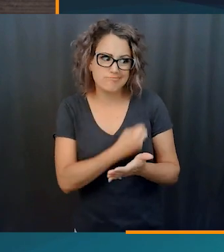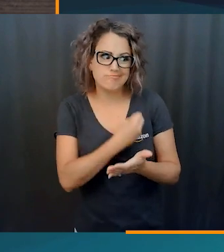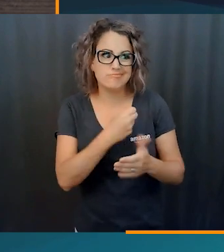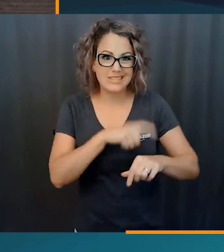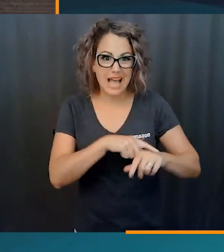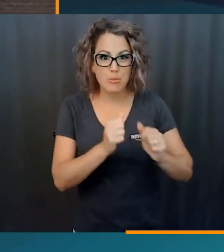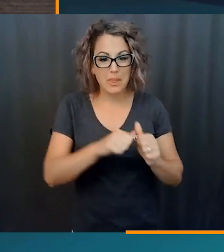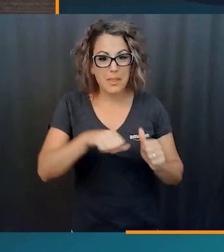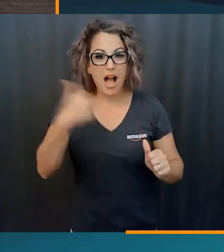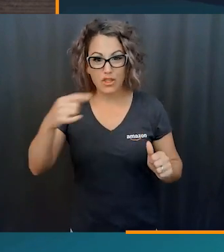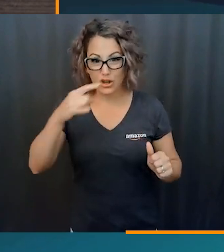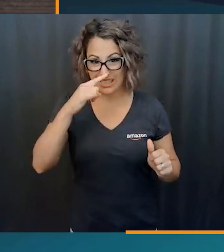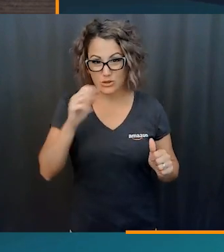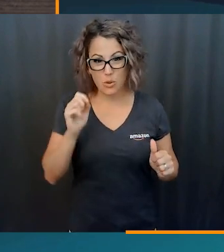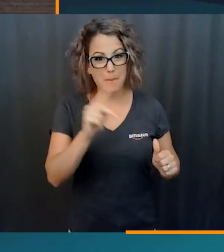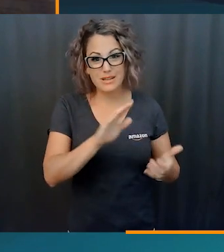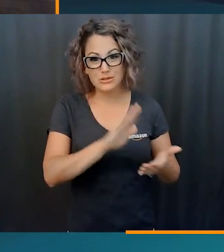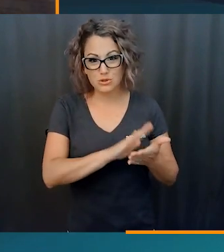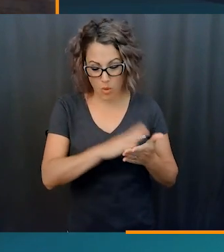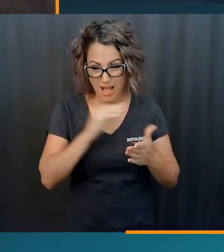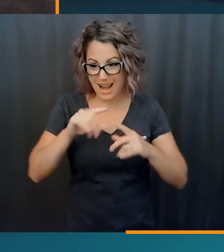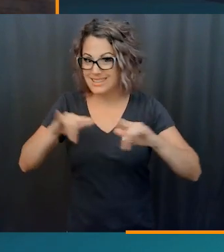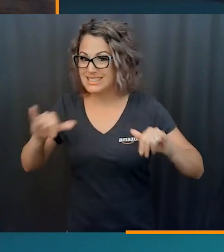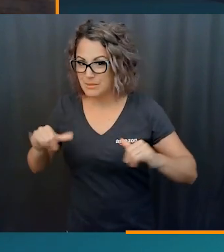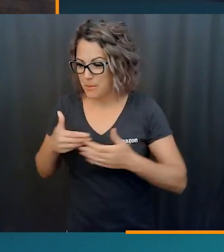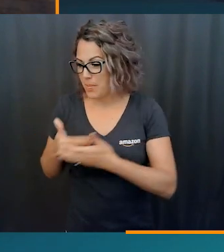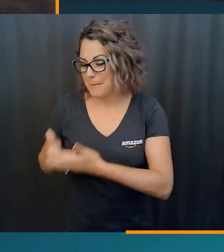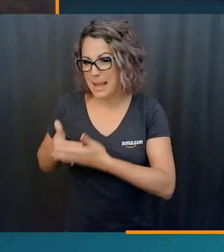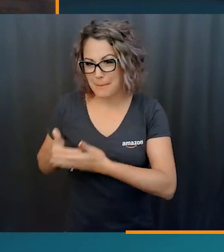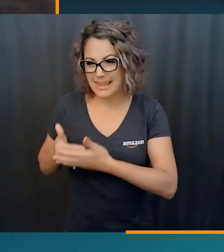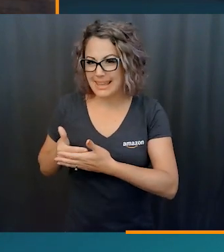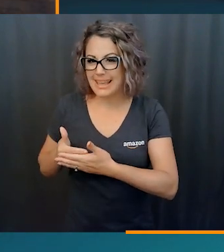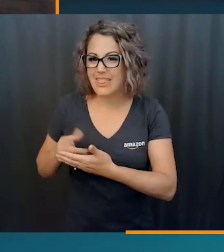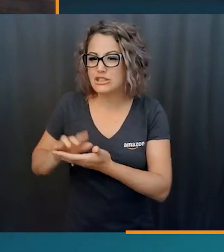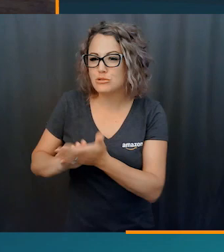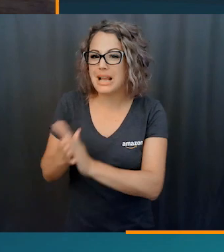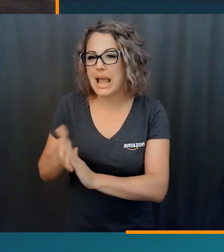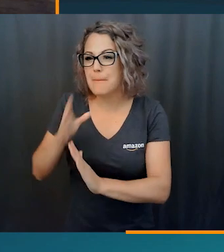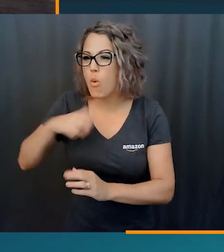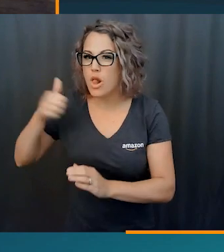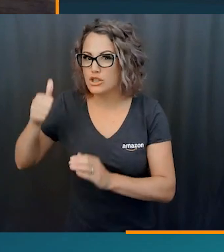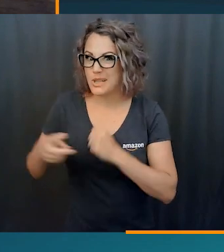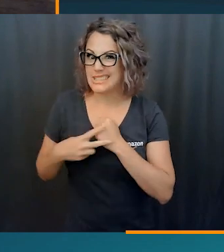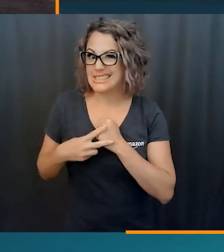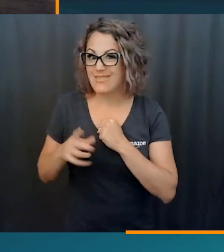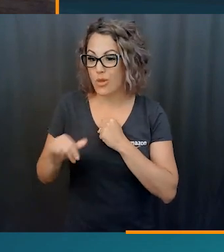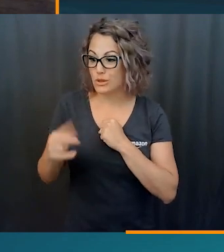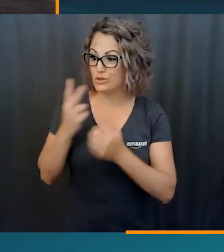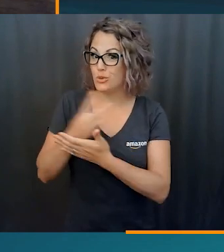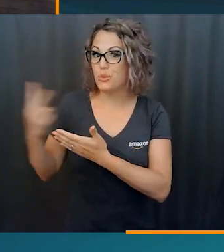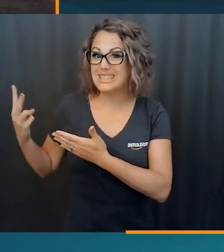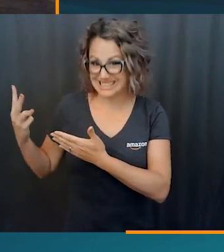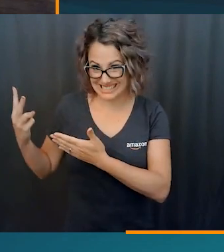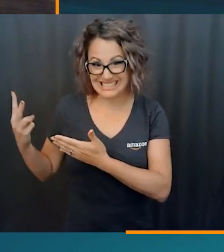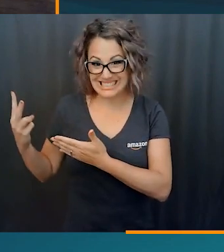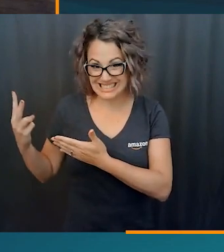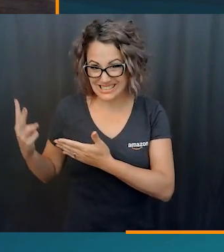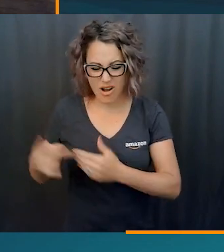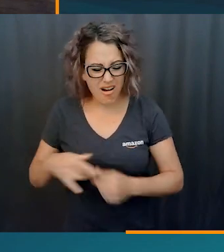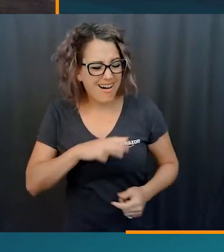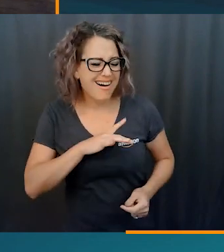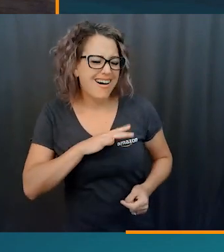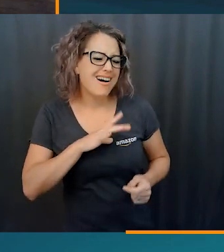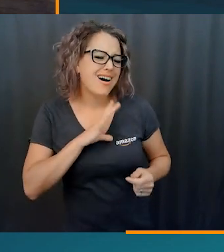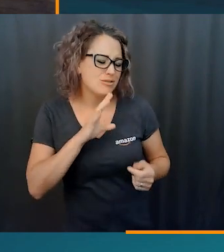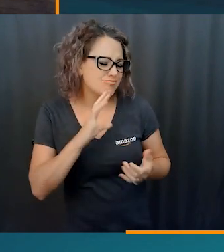back to school. Um, and it gave me a little bit more time to be with them before they went back to school. And then also to spend some time with the baby, um, after she had gotten a little bit older.